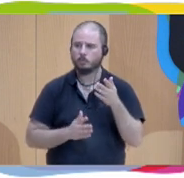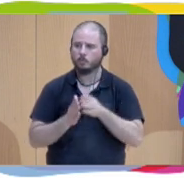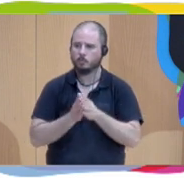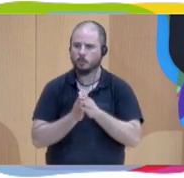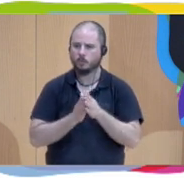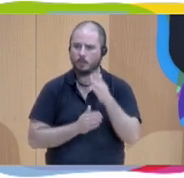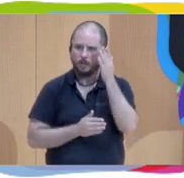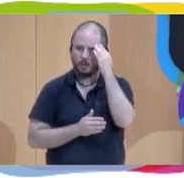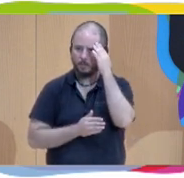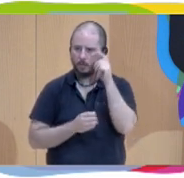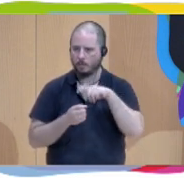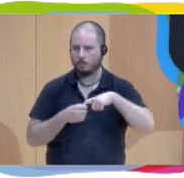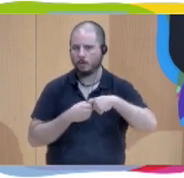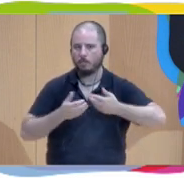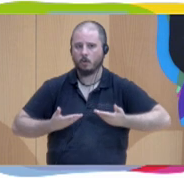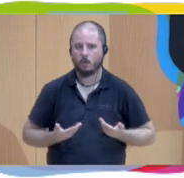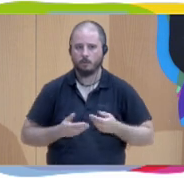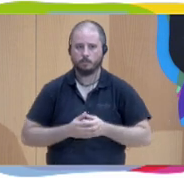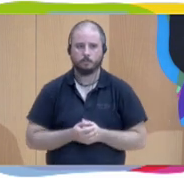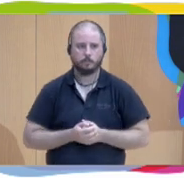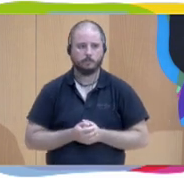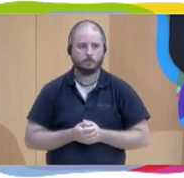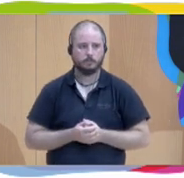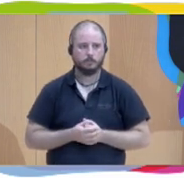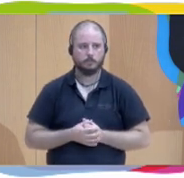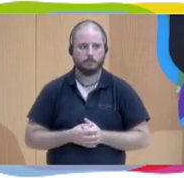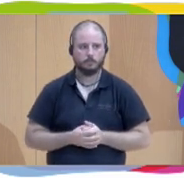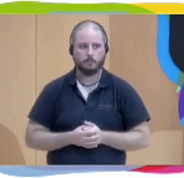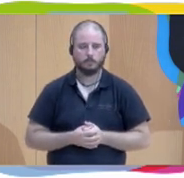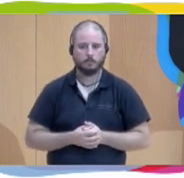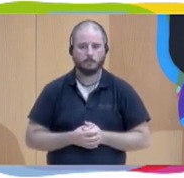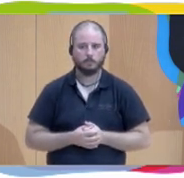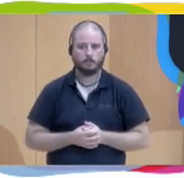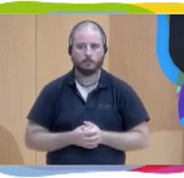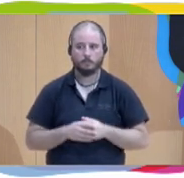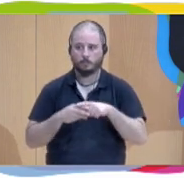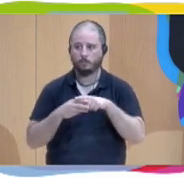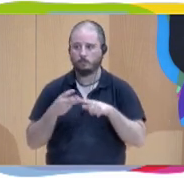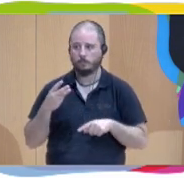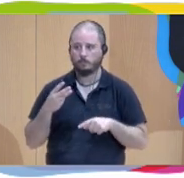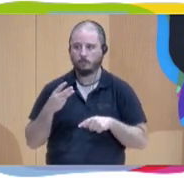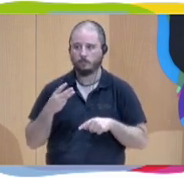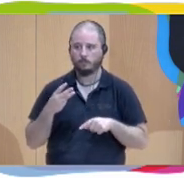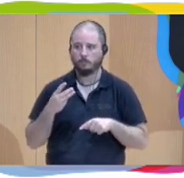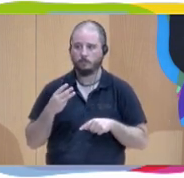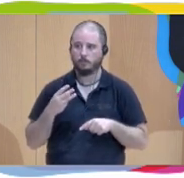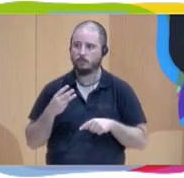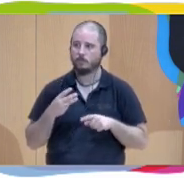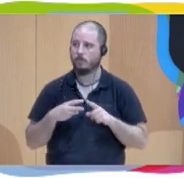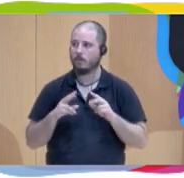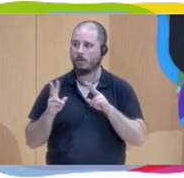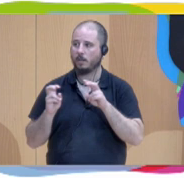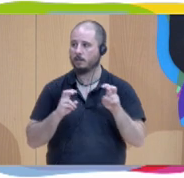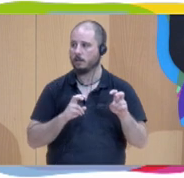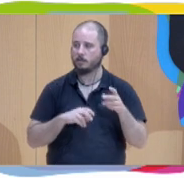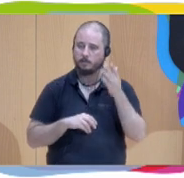to this training. And there were three themes that arose. One